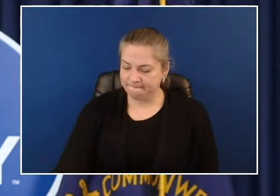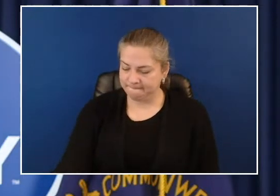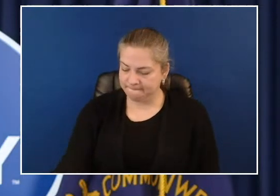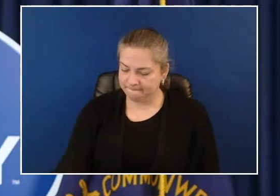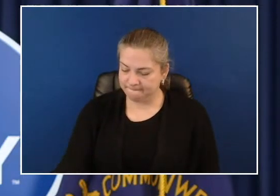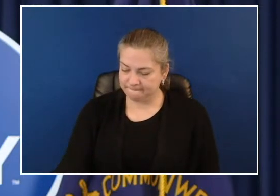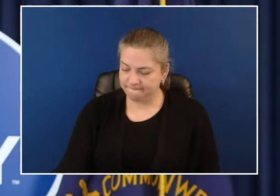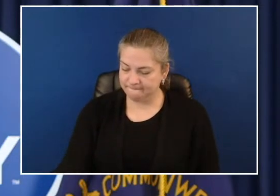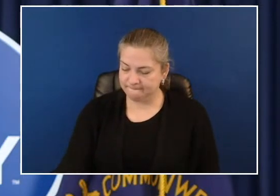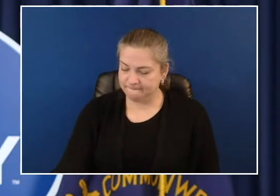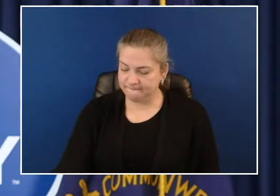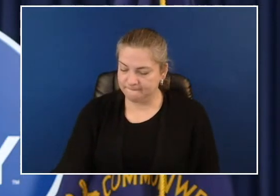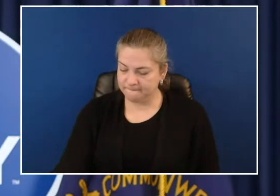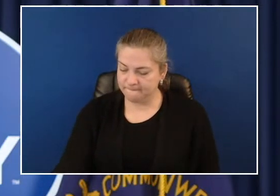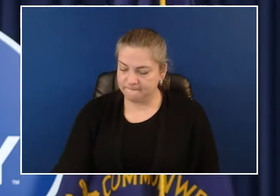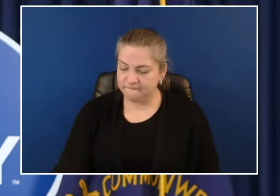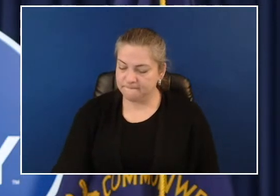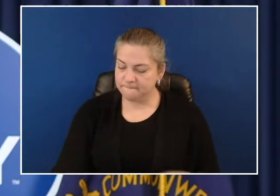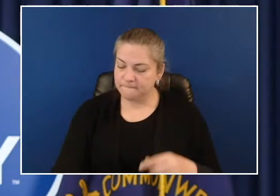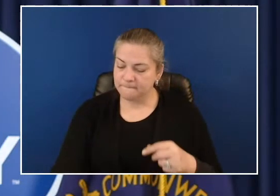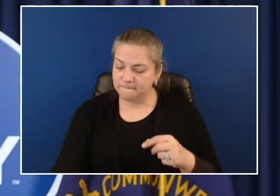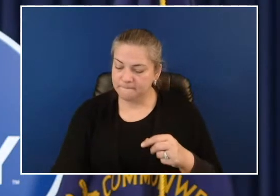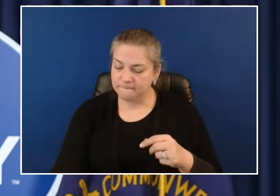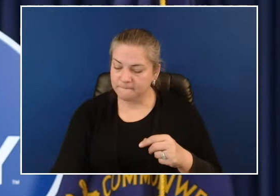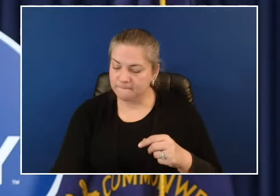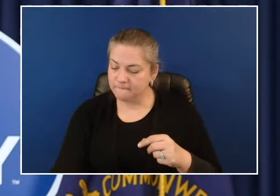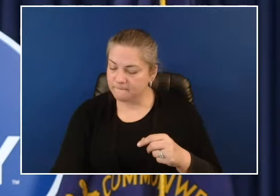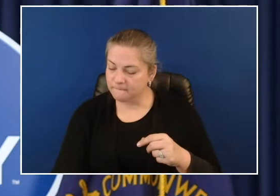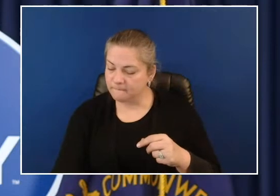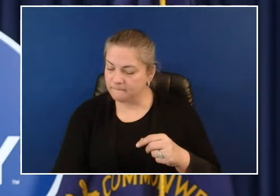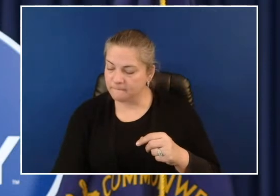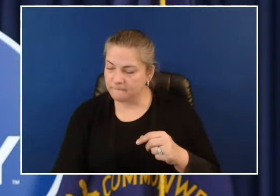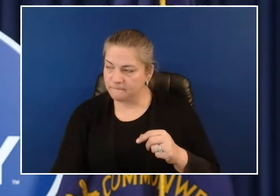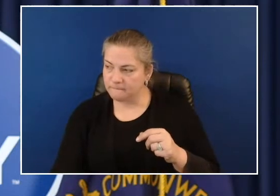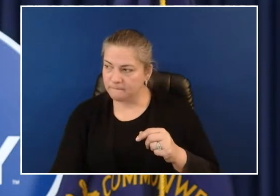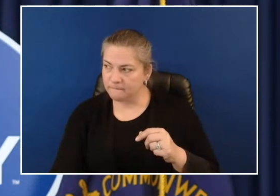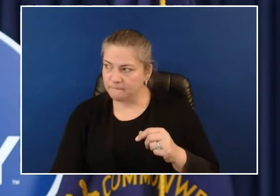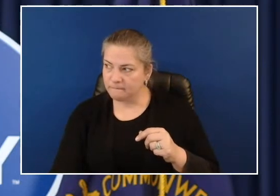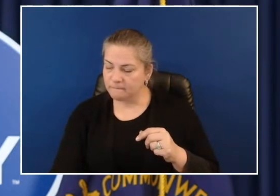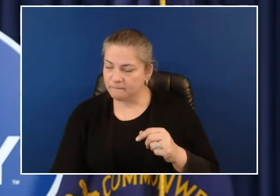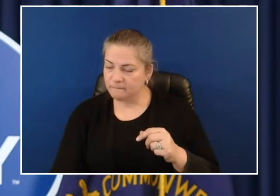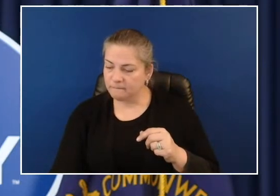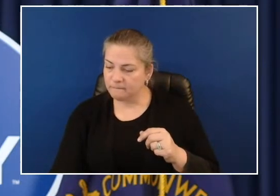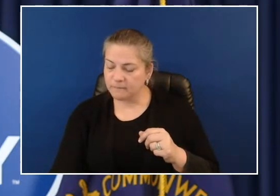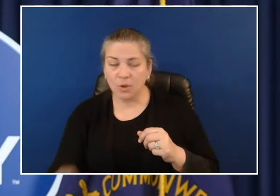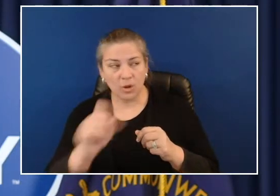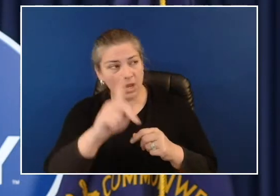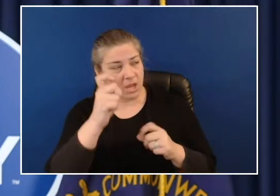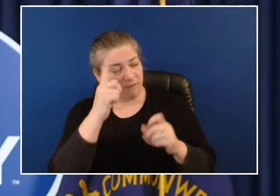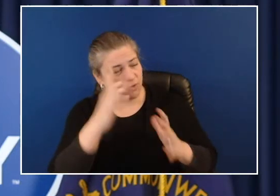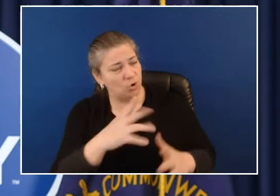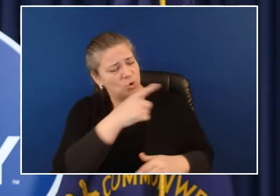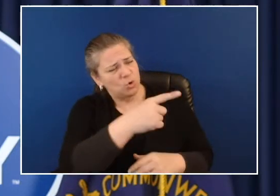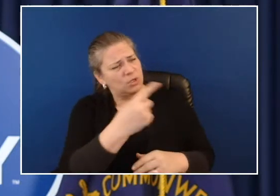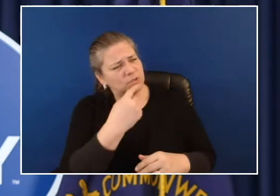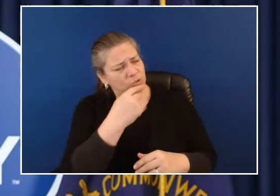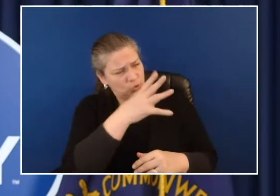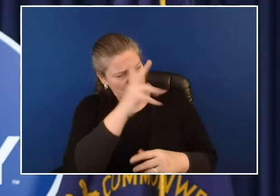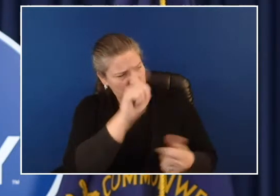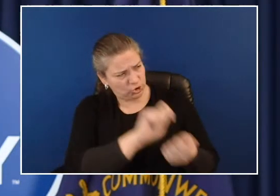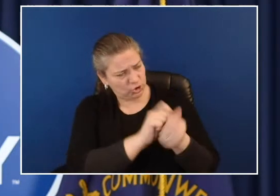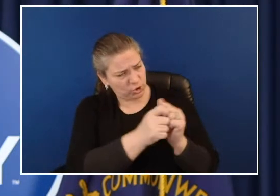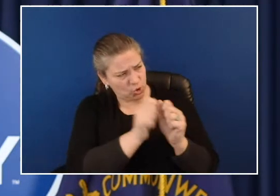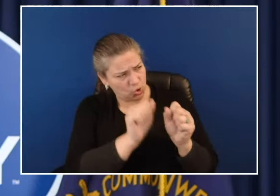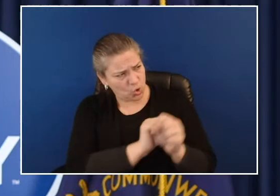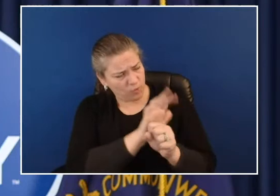Hi, Governor. So are you considering changing, you've said you would change the COVID-19